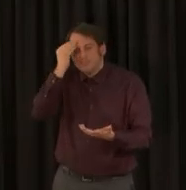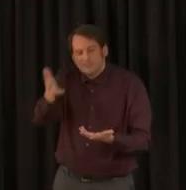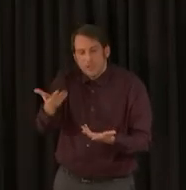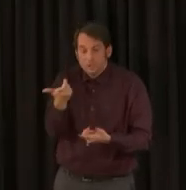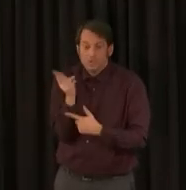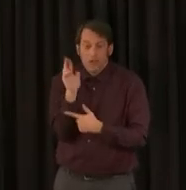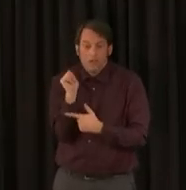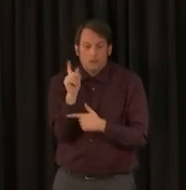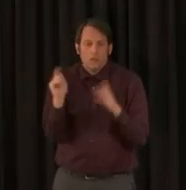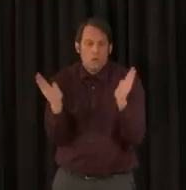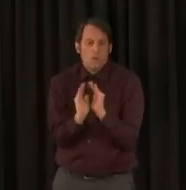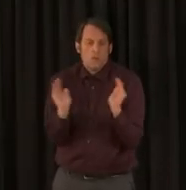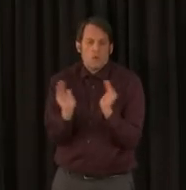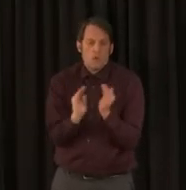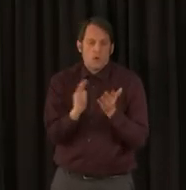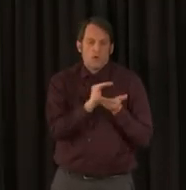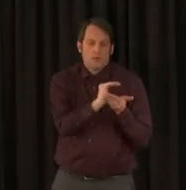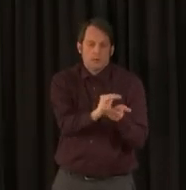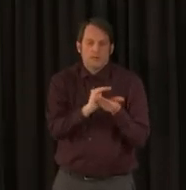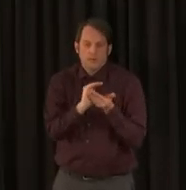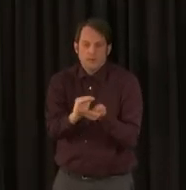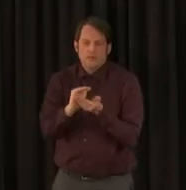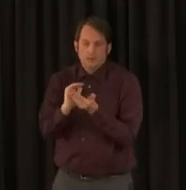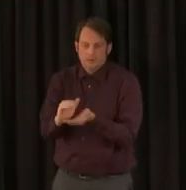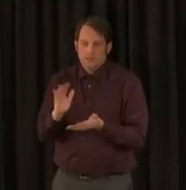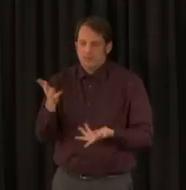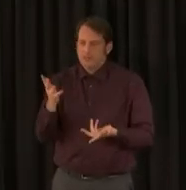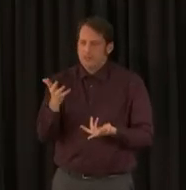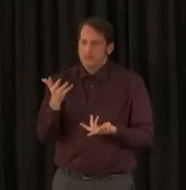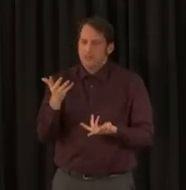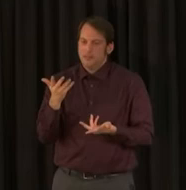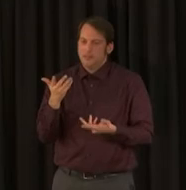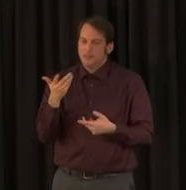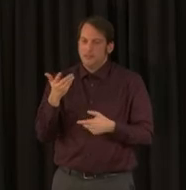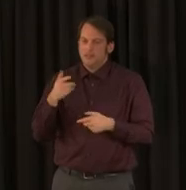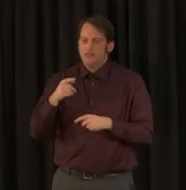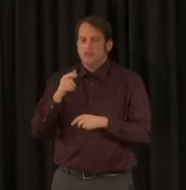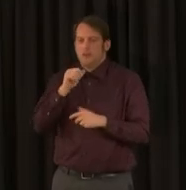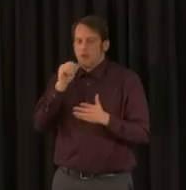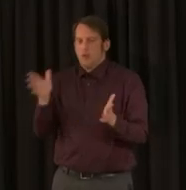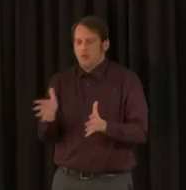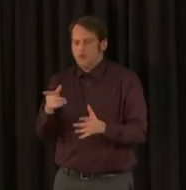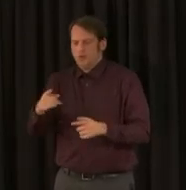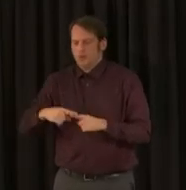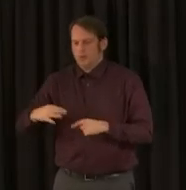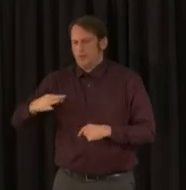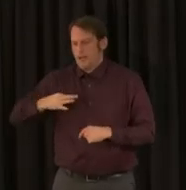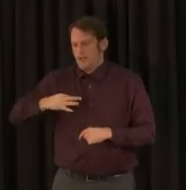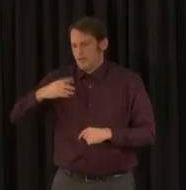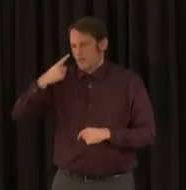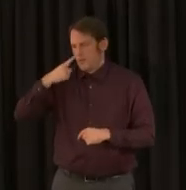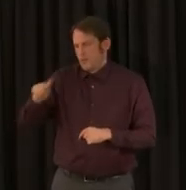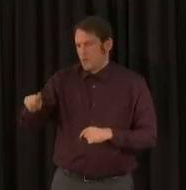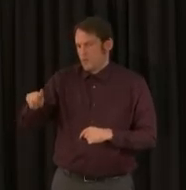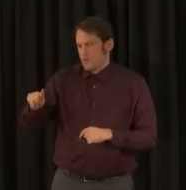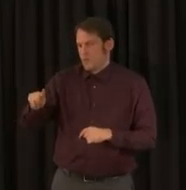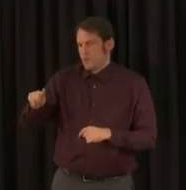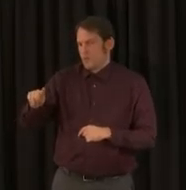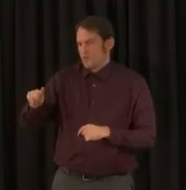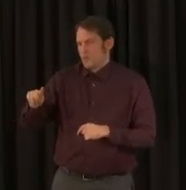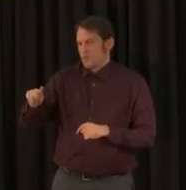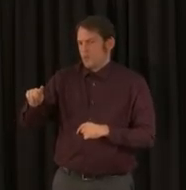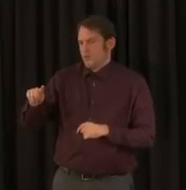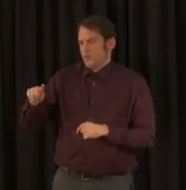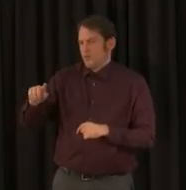a chain, we encourage you not to apply. But any business located in downtown DC could apply. And the technical